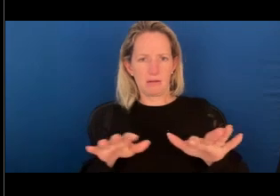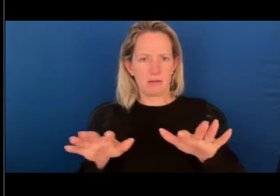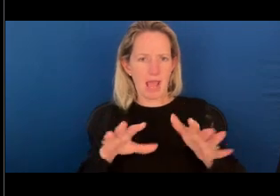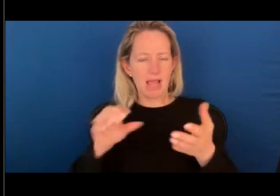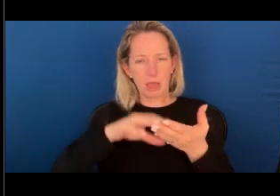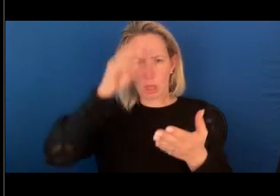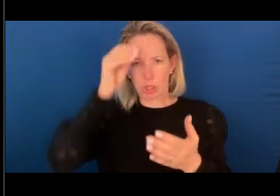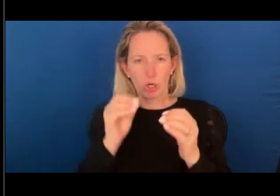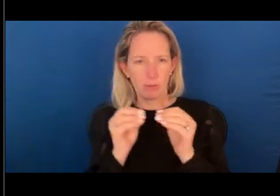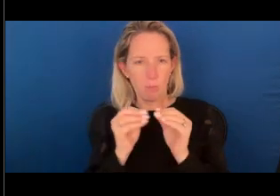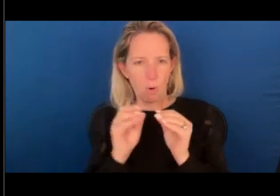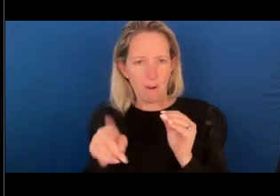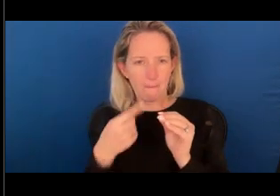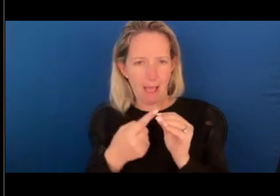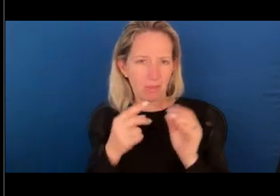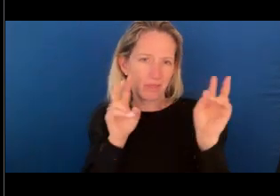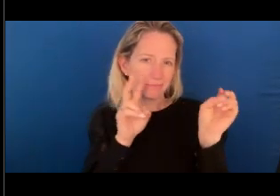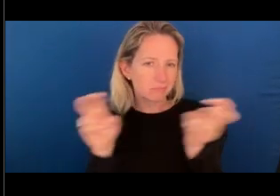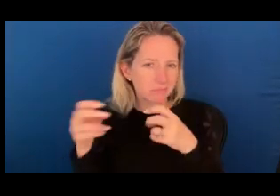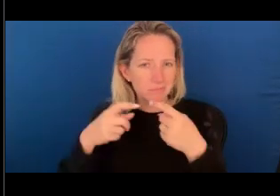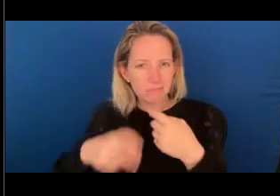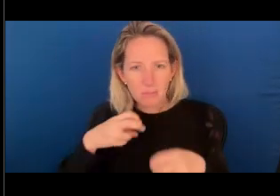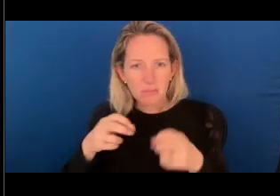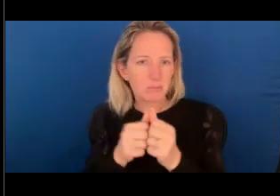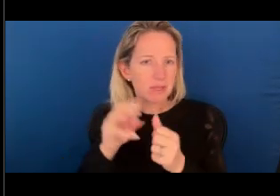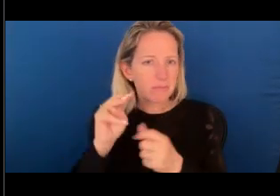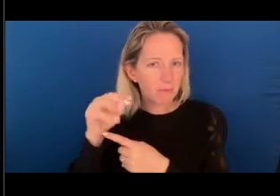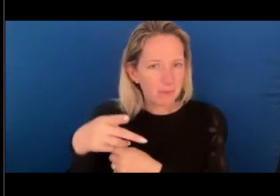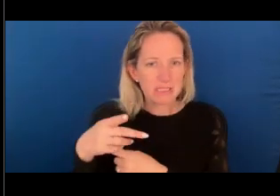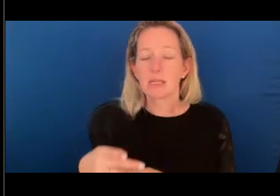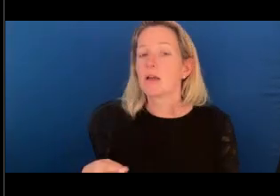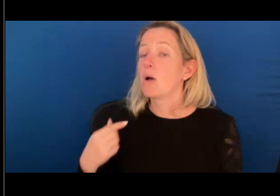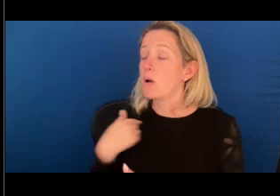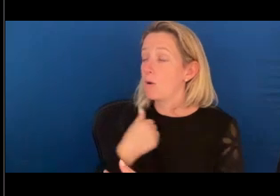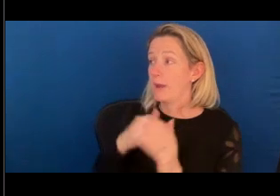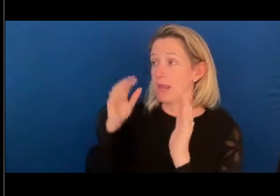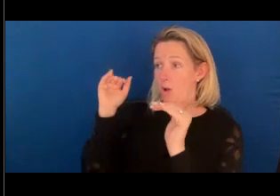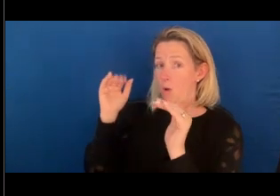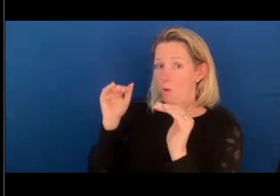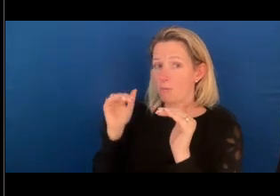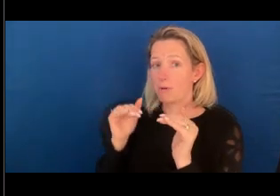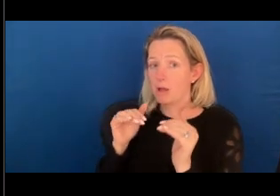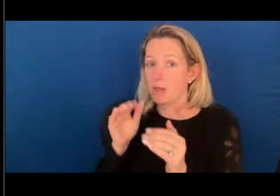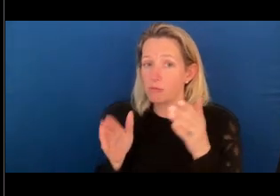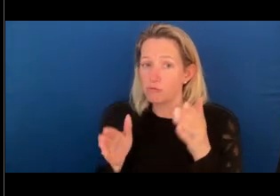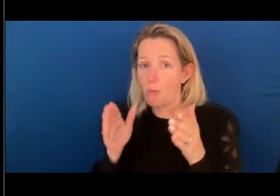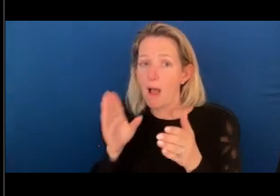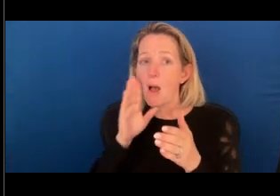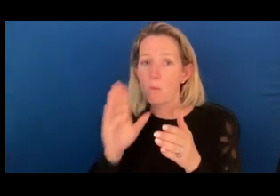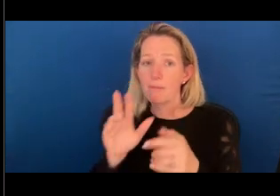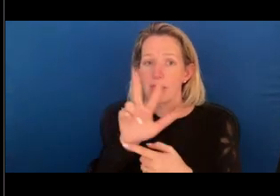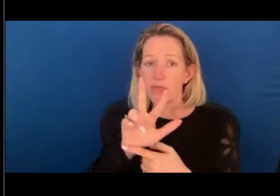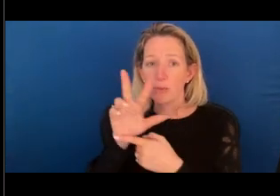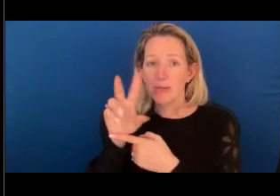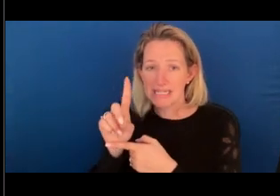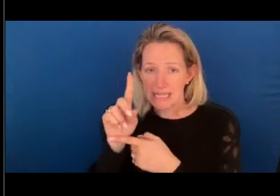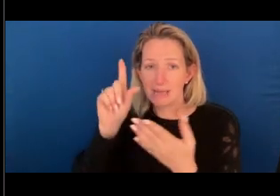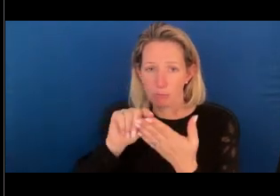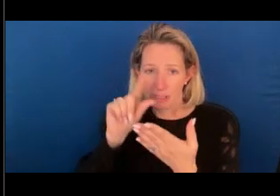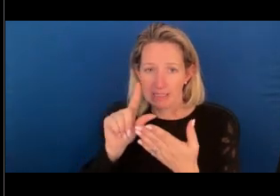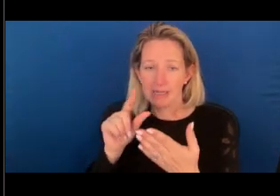microplastics. So what we're hoping is that in the curriculum we develop, the robot will be entirely 3D printed. So we will give the CAD files to